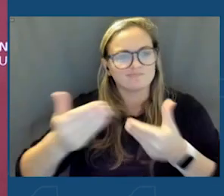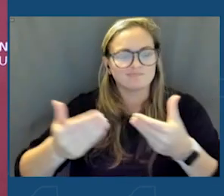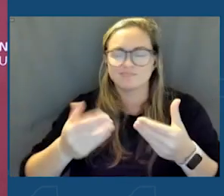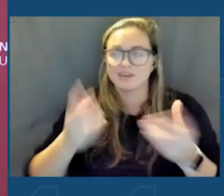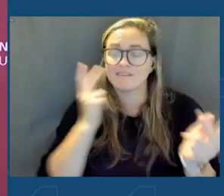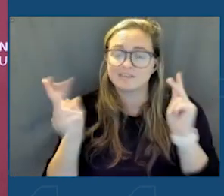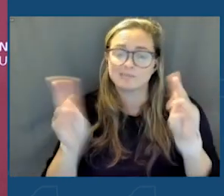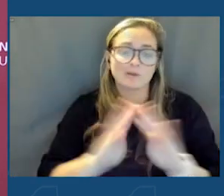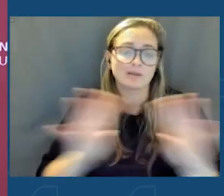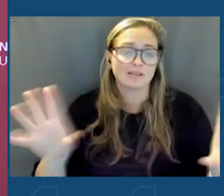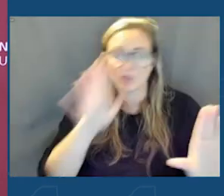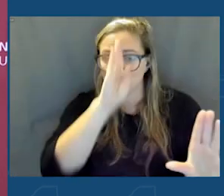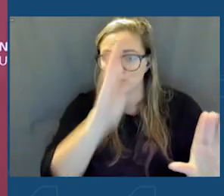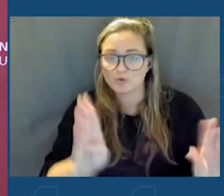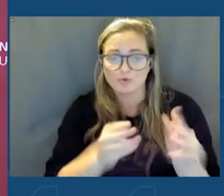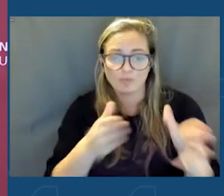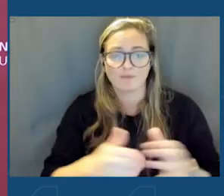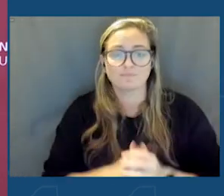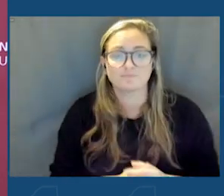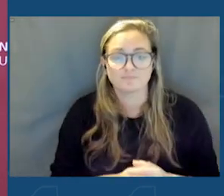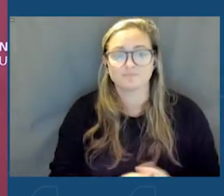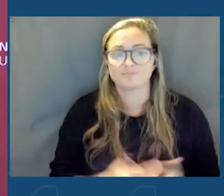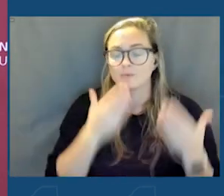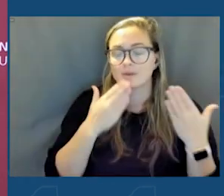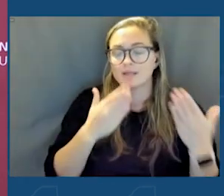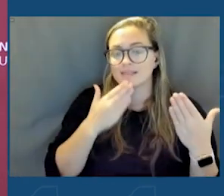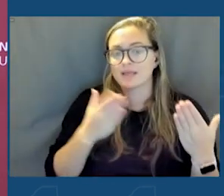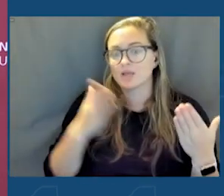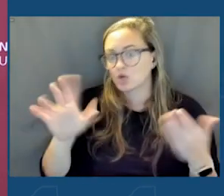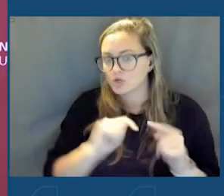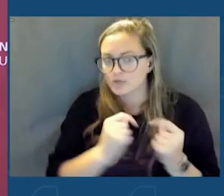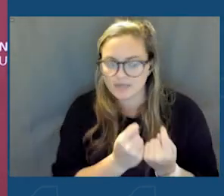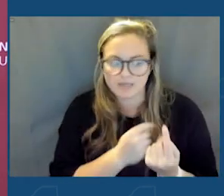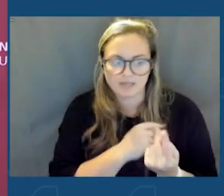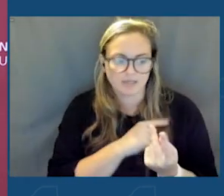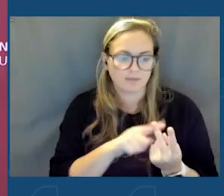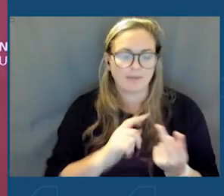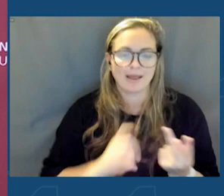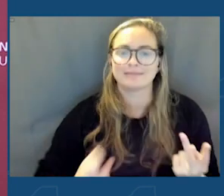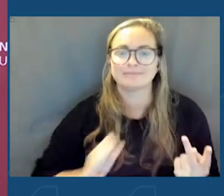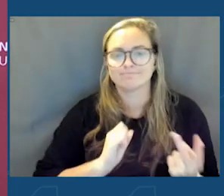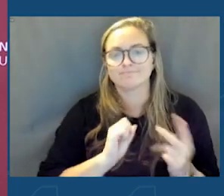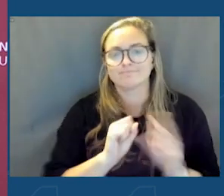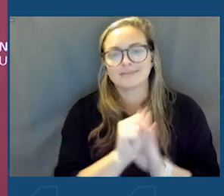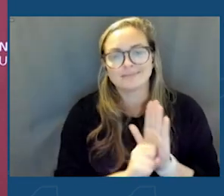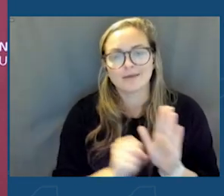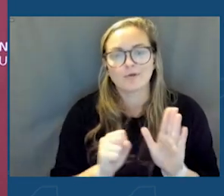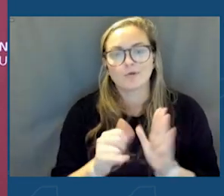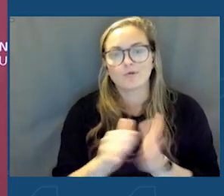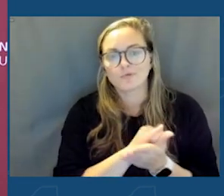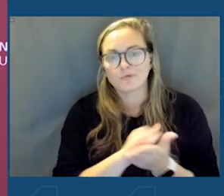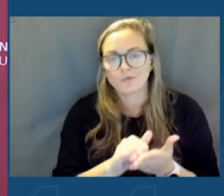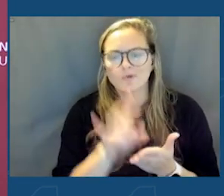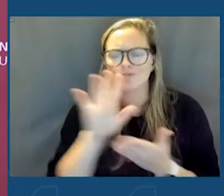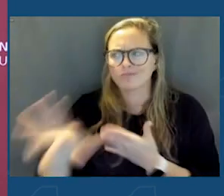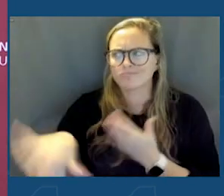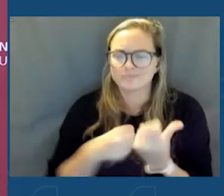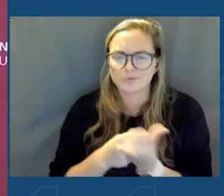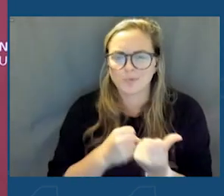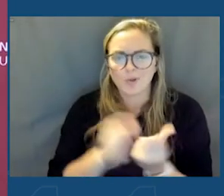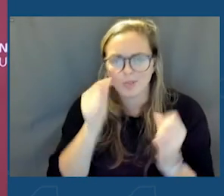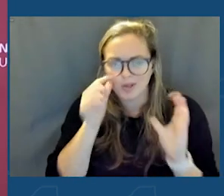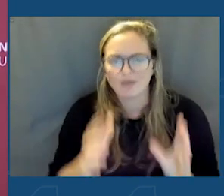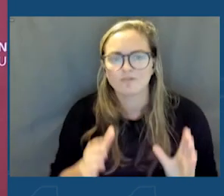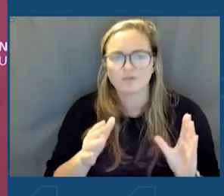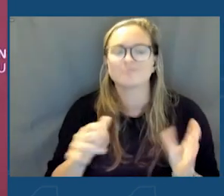and assertive way. And I want to thank her, her team, and the state of New York for their support. Ladies and gentlemen, the governor of the